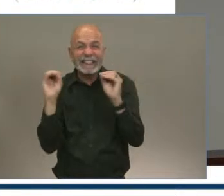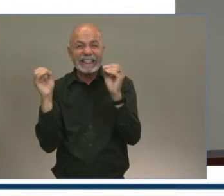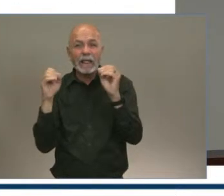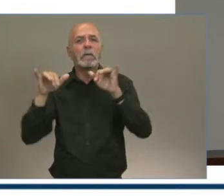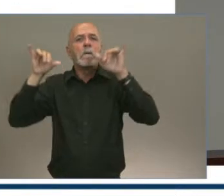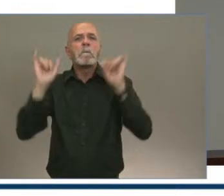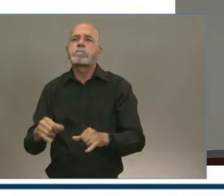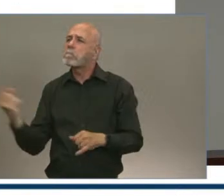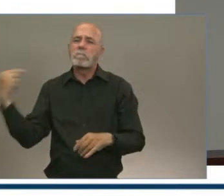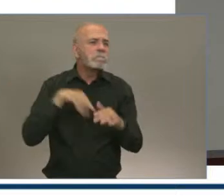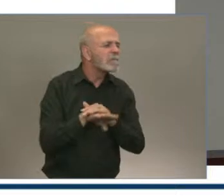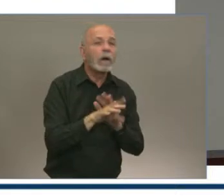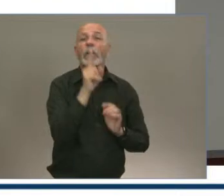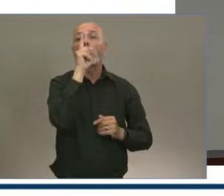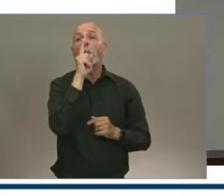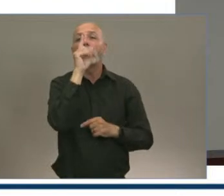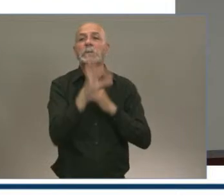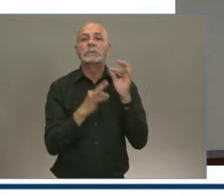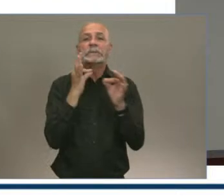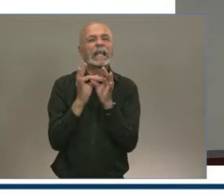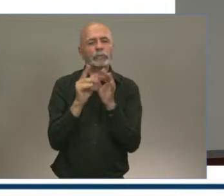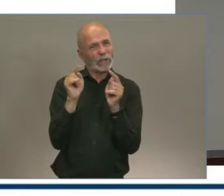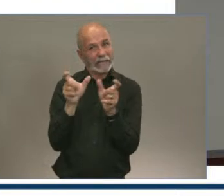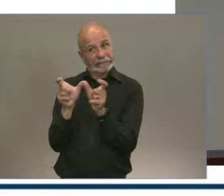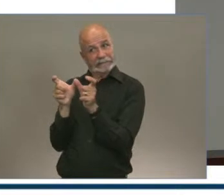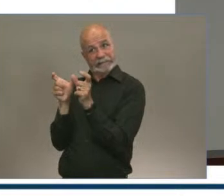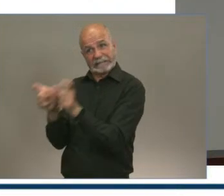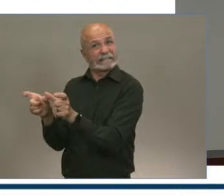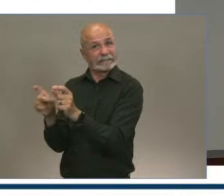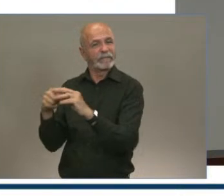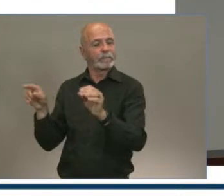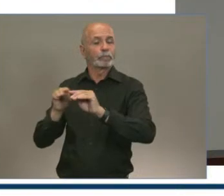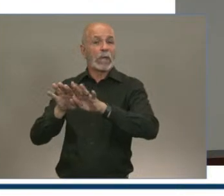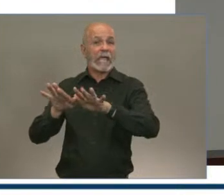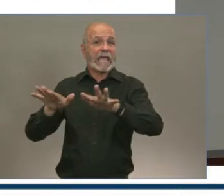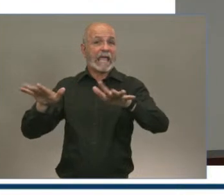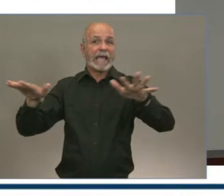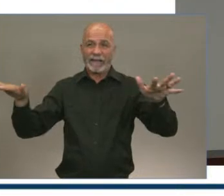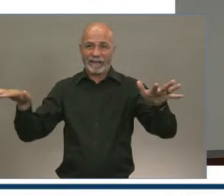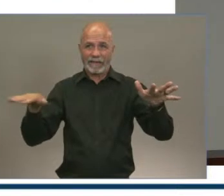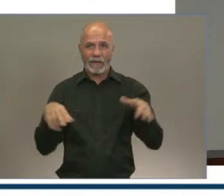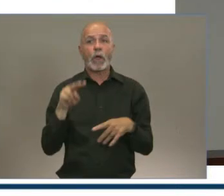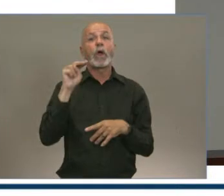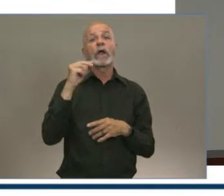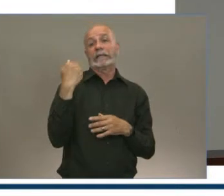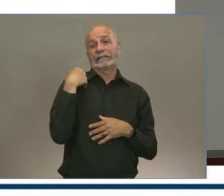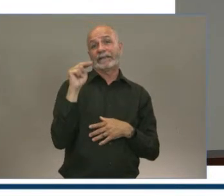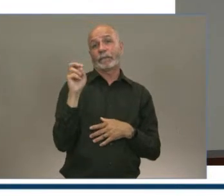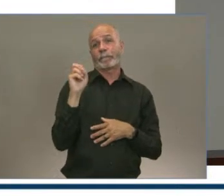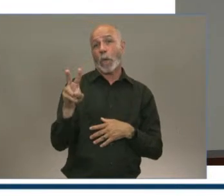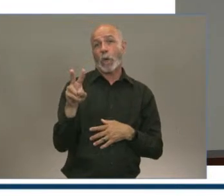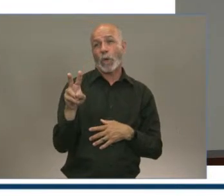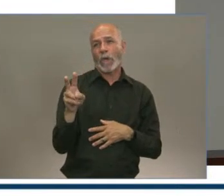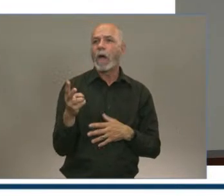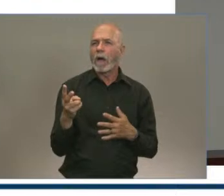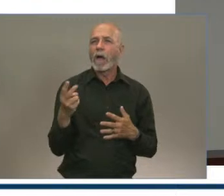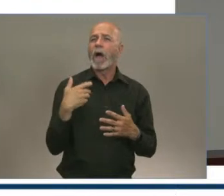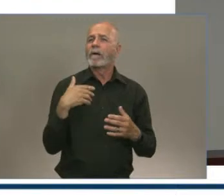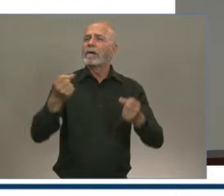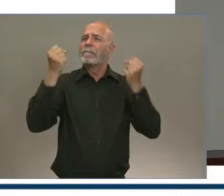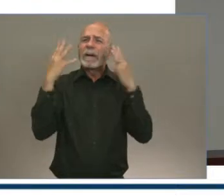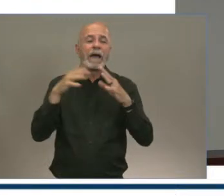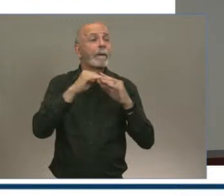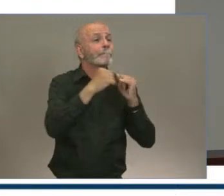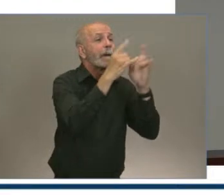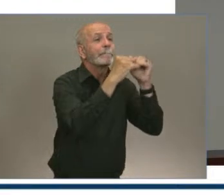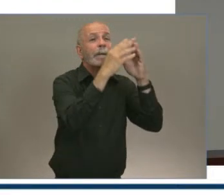COVID-19 since last November. And we have a number of asymptomatic testing streams to that add layers of protection